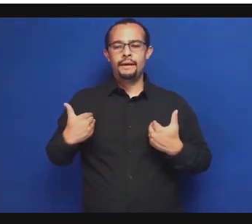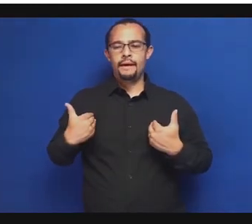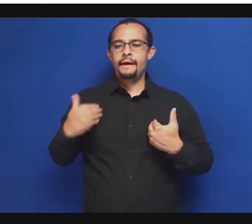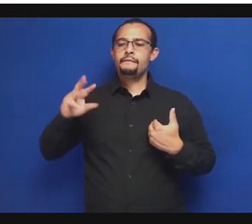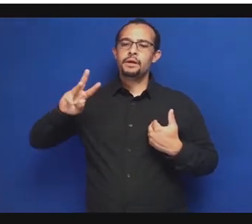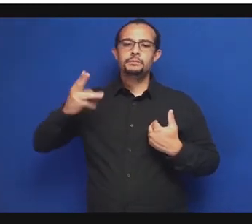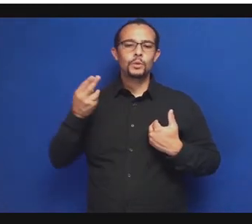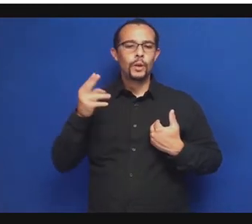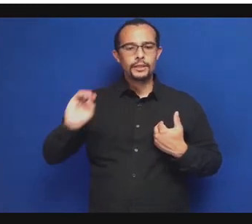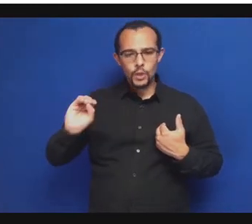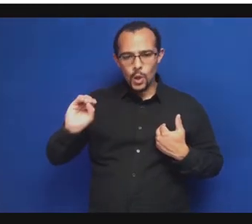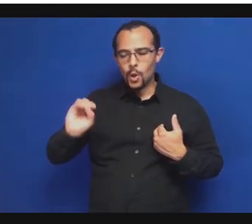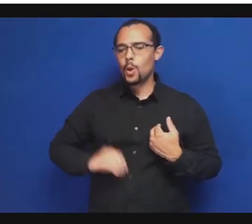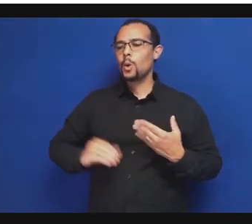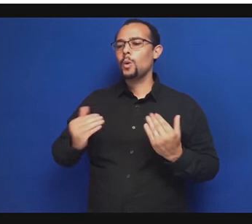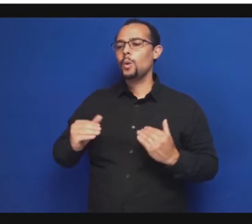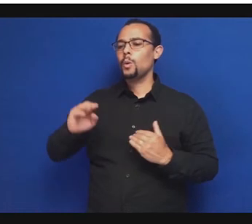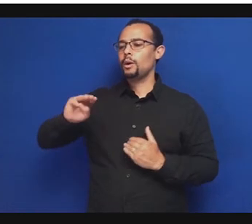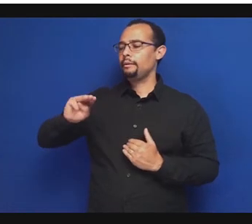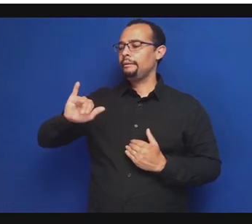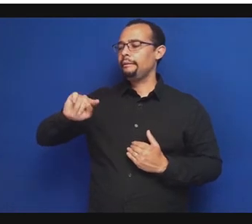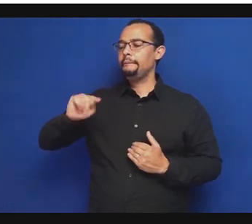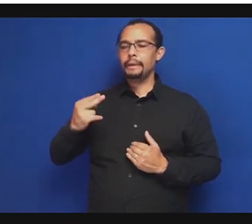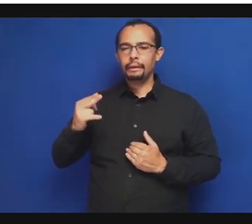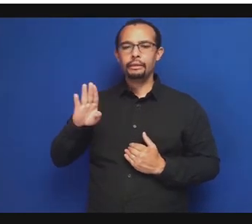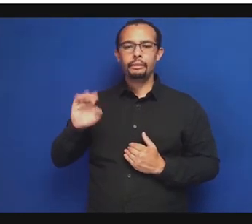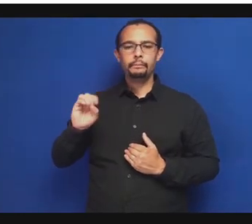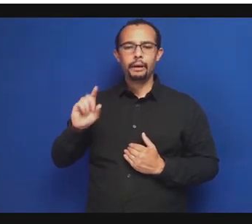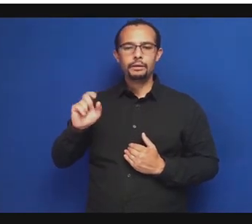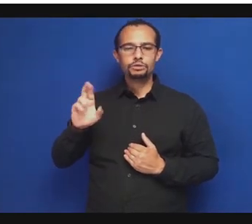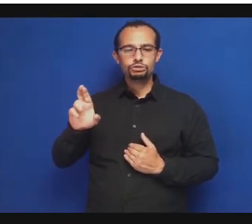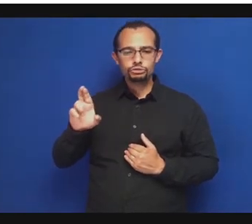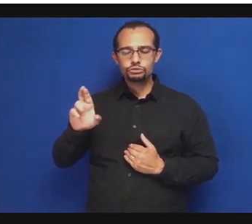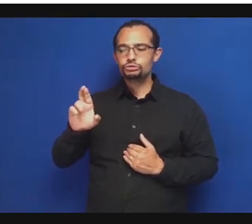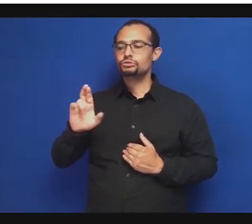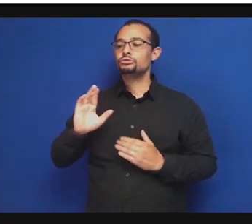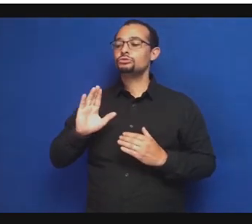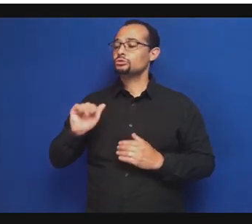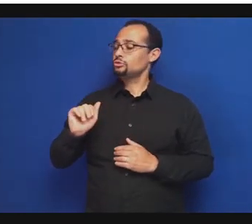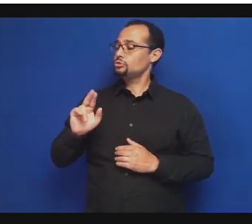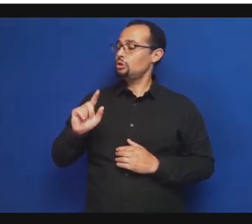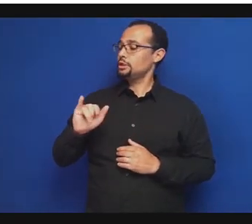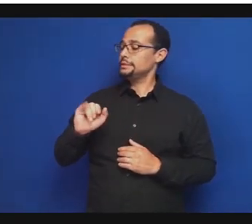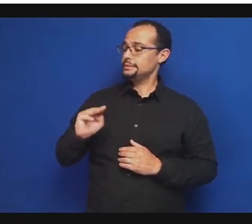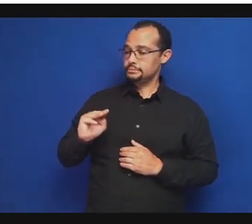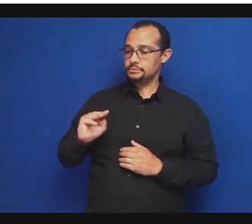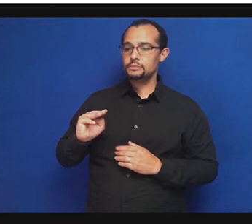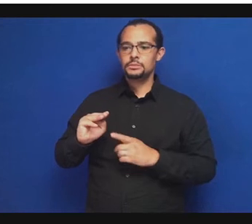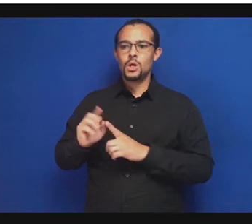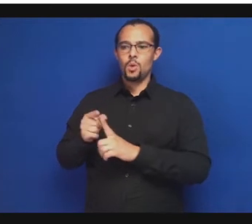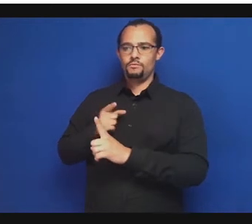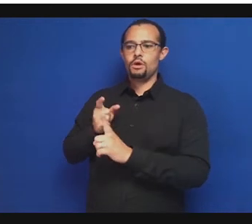from Affirm. This is really awesome for our children that are autistic, and assisting parents